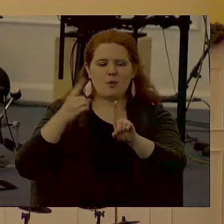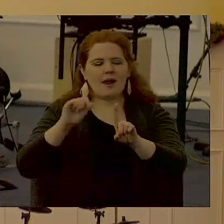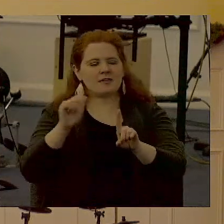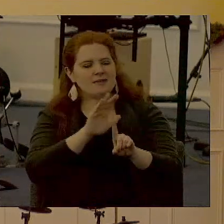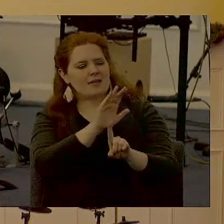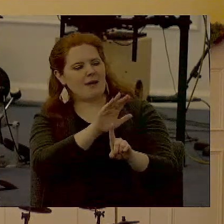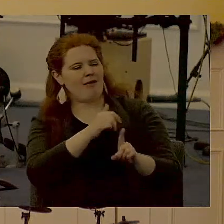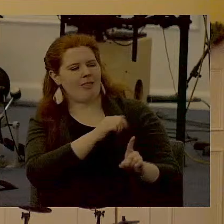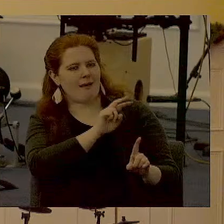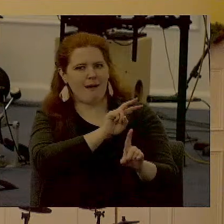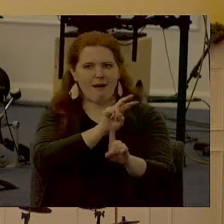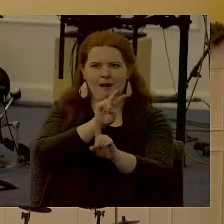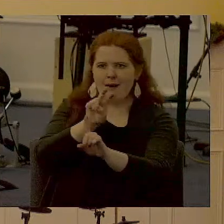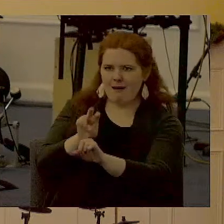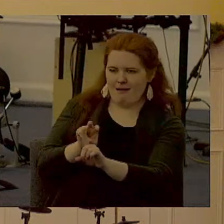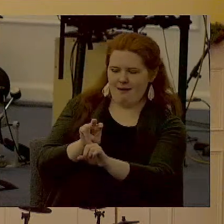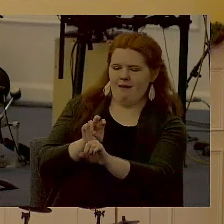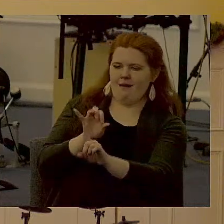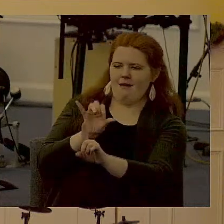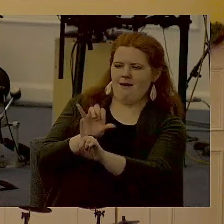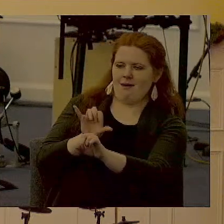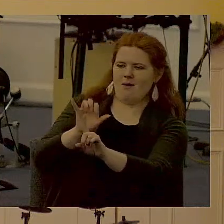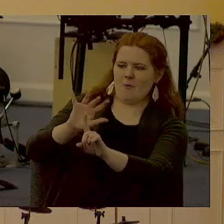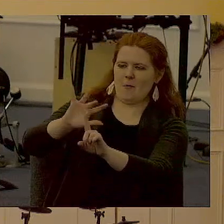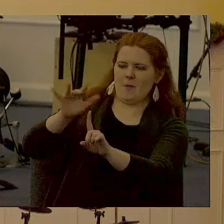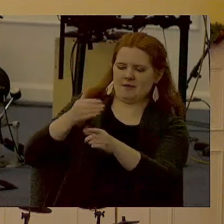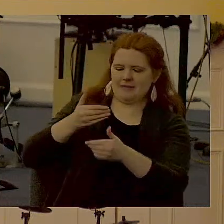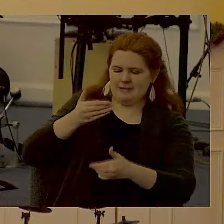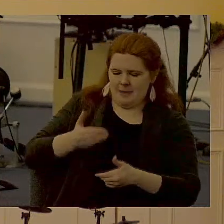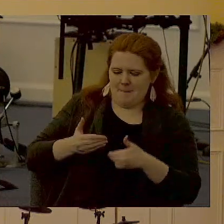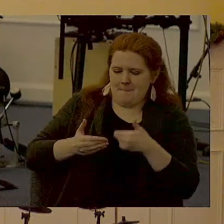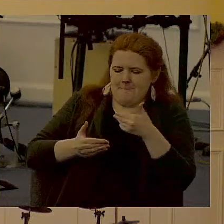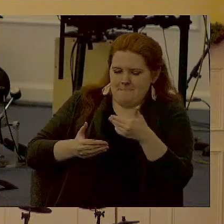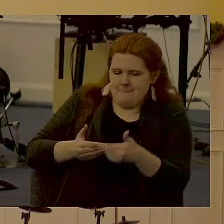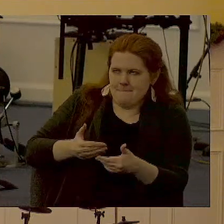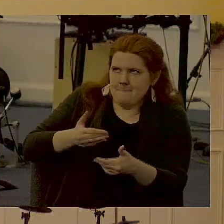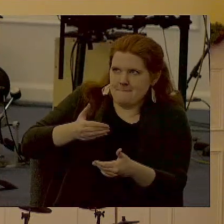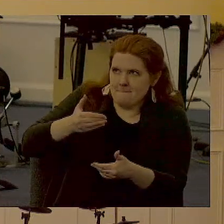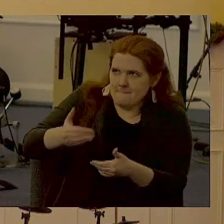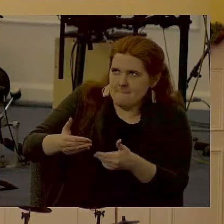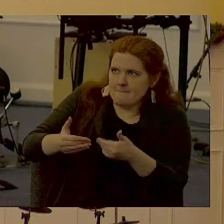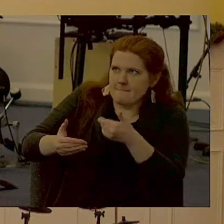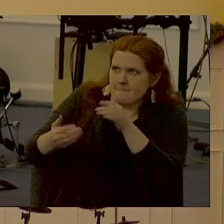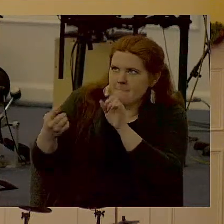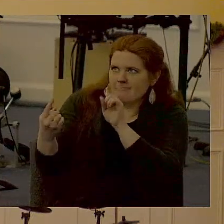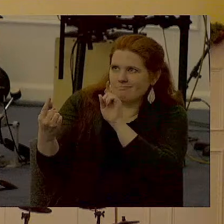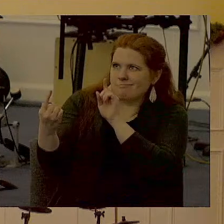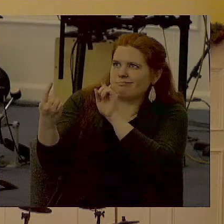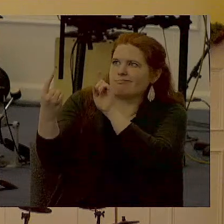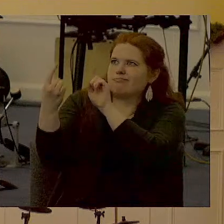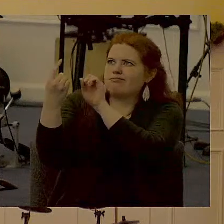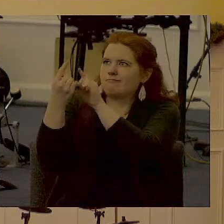life to illuminate their steps to come and meet with Jesus.